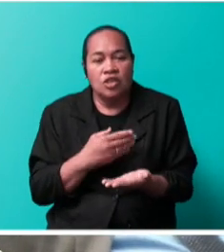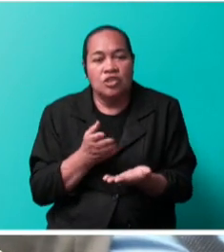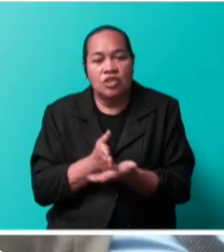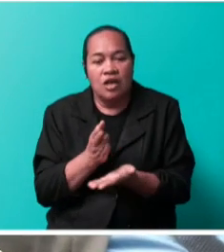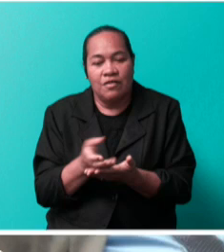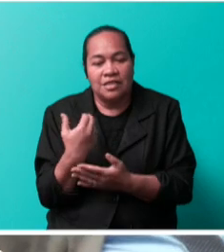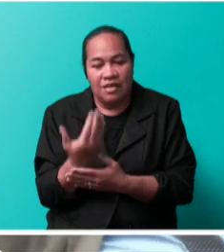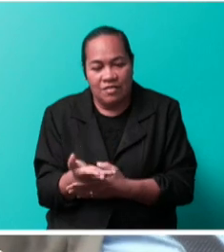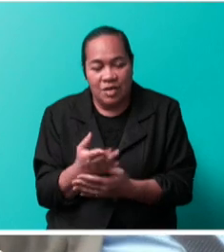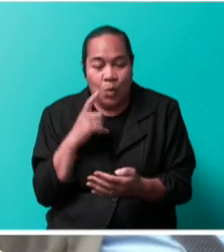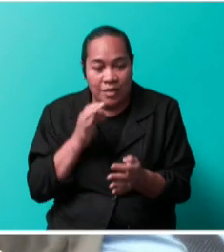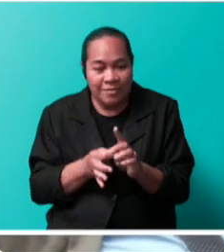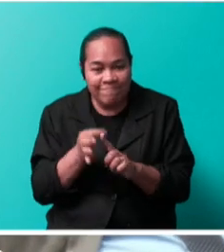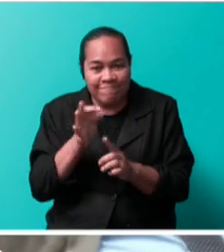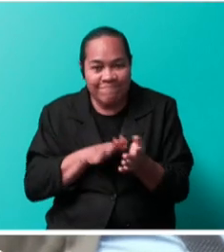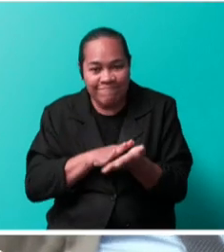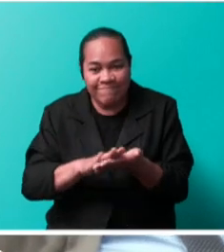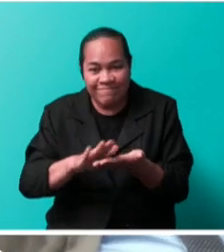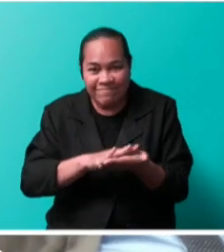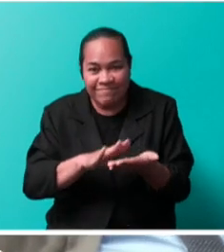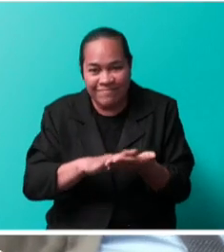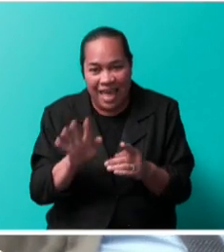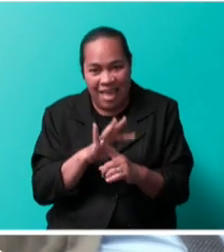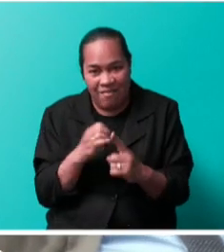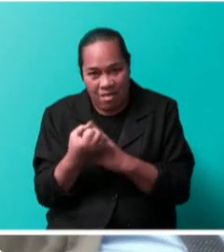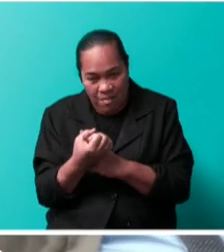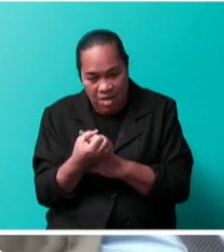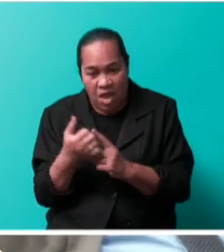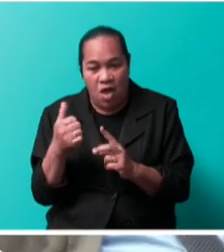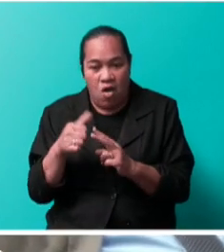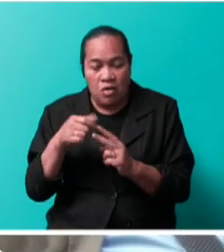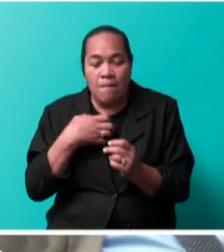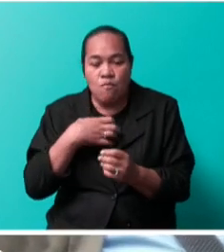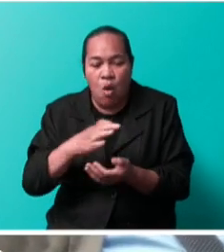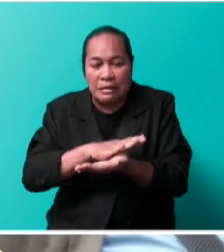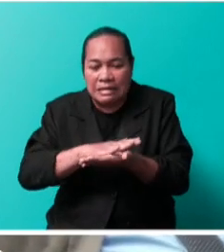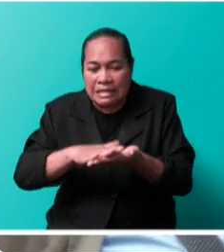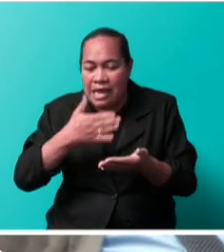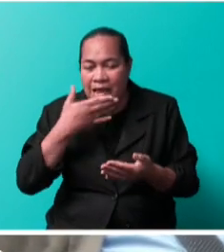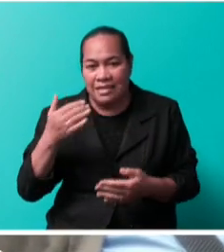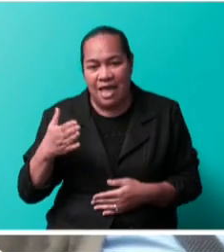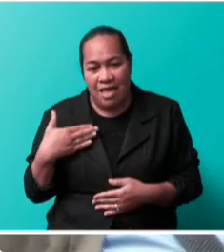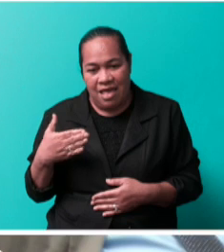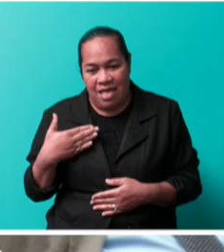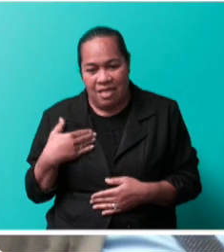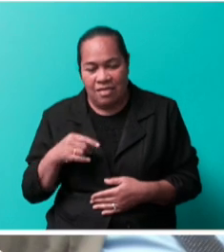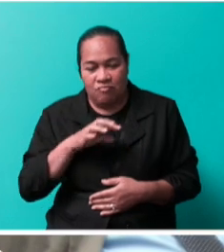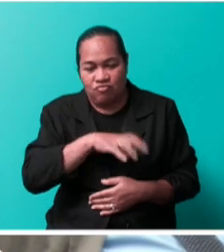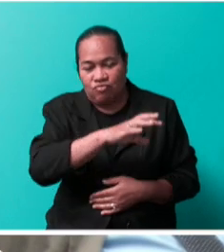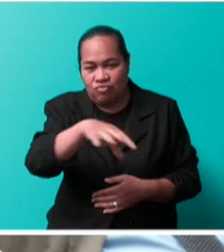enhance environmental protection efforts, and contribute towards cleaner and healthier urban environment throughout Fiji.